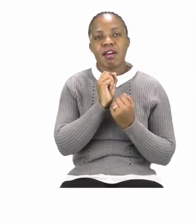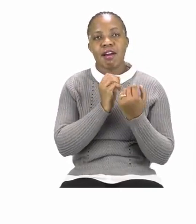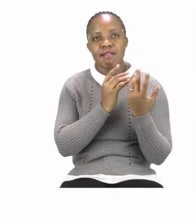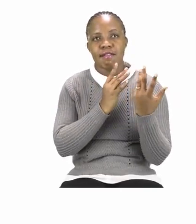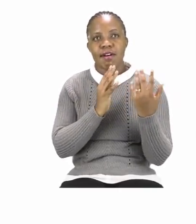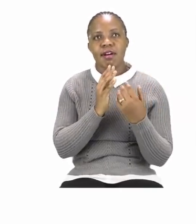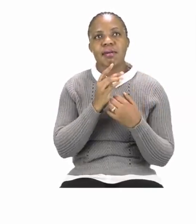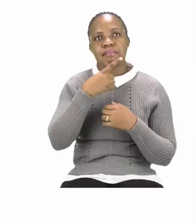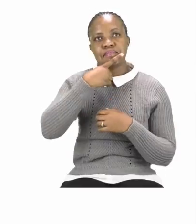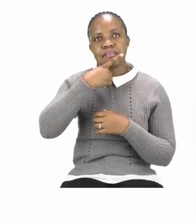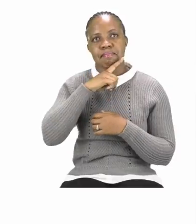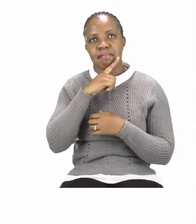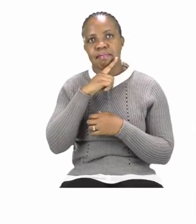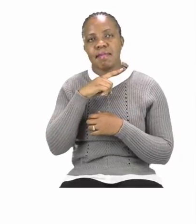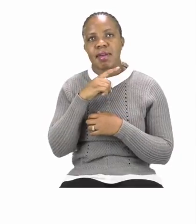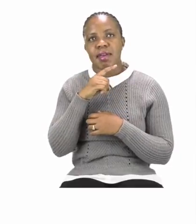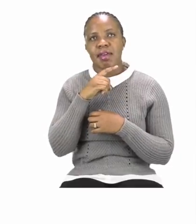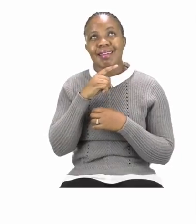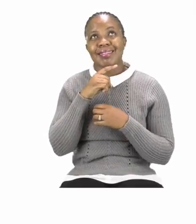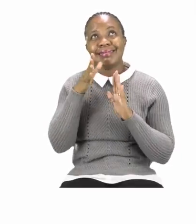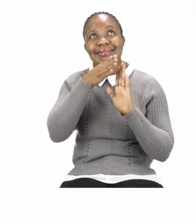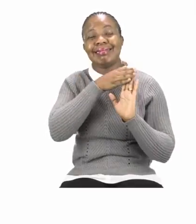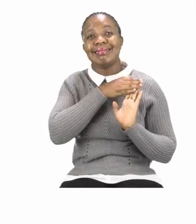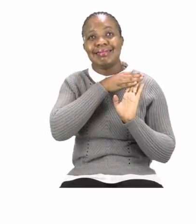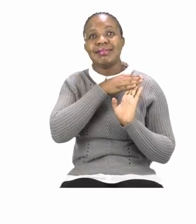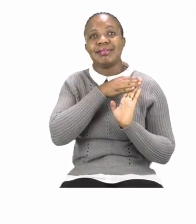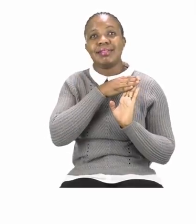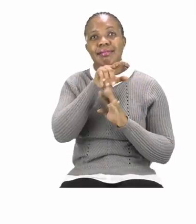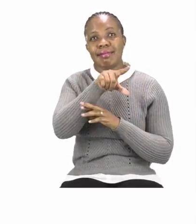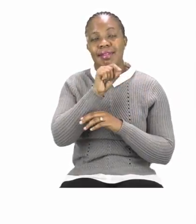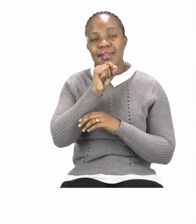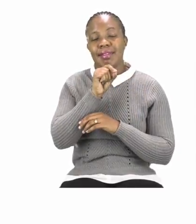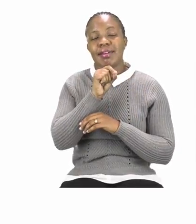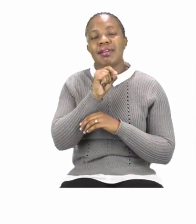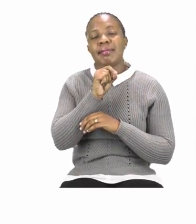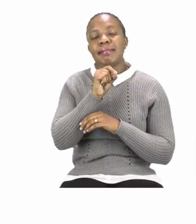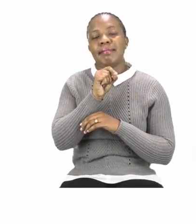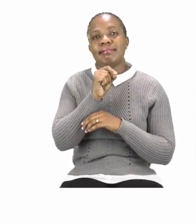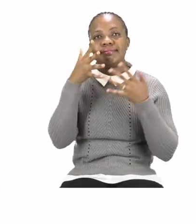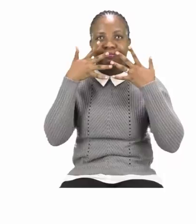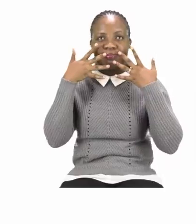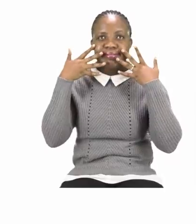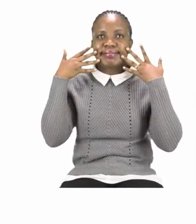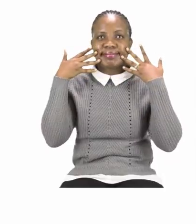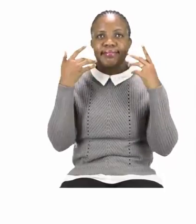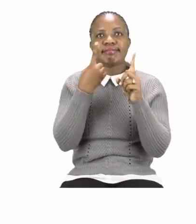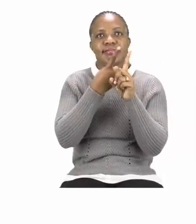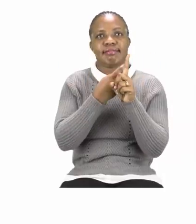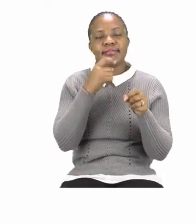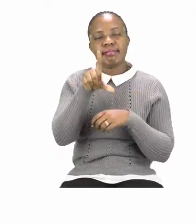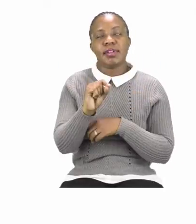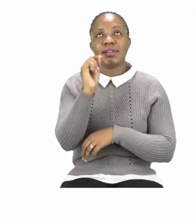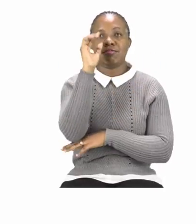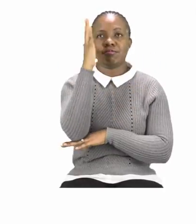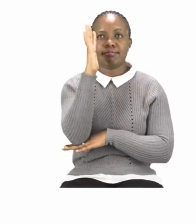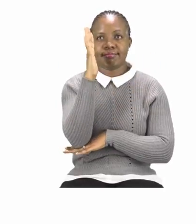tree. Let's read it again together. The fireman saved